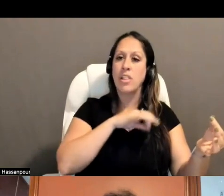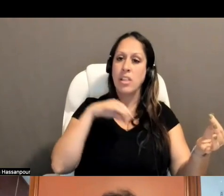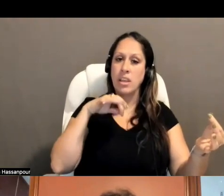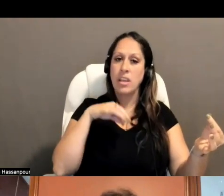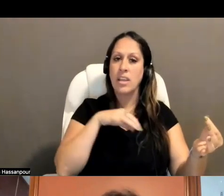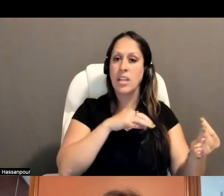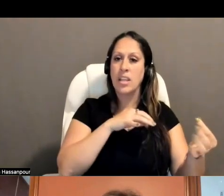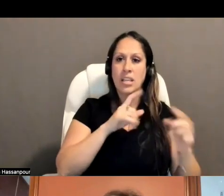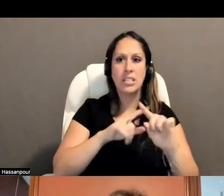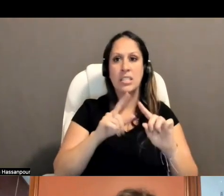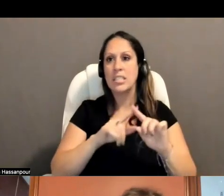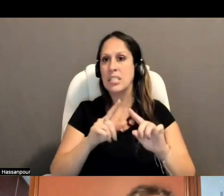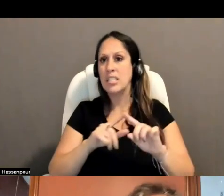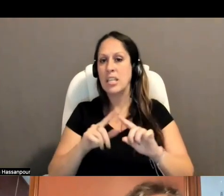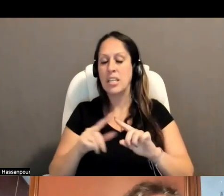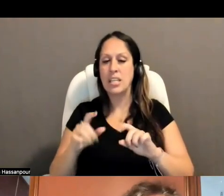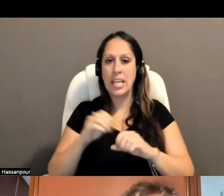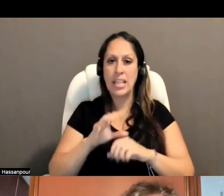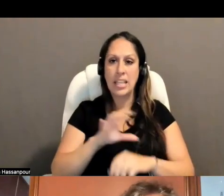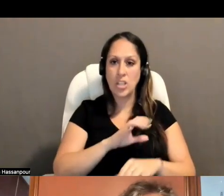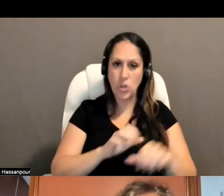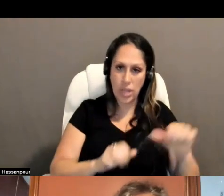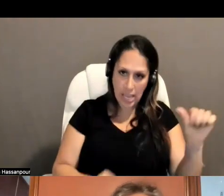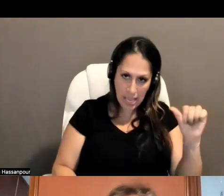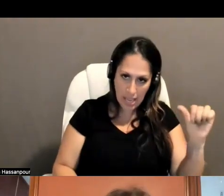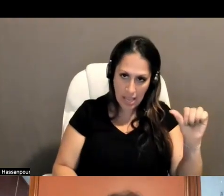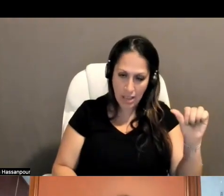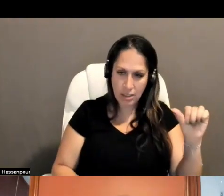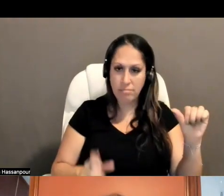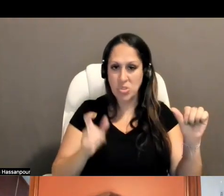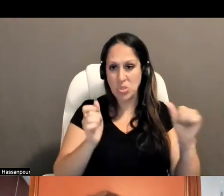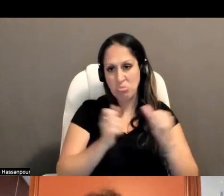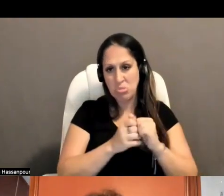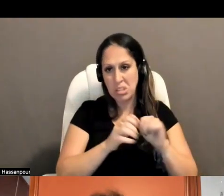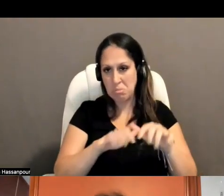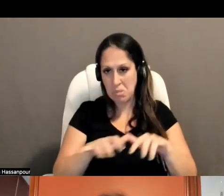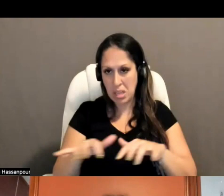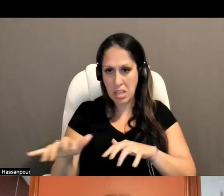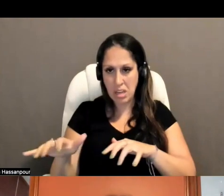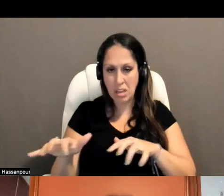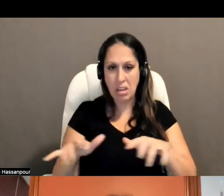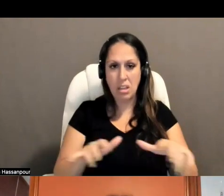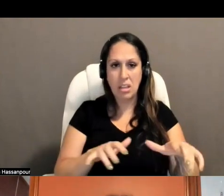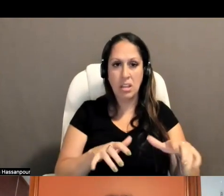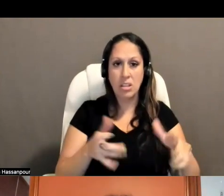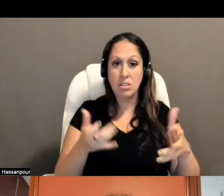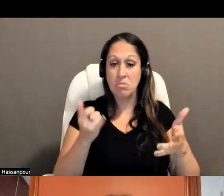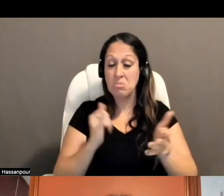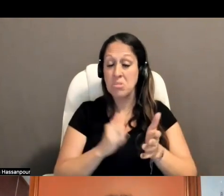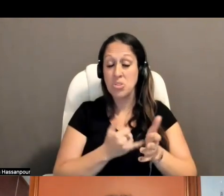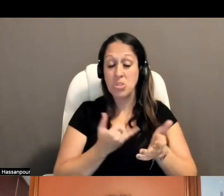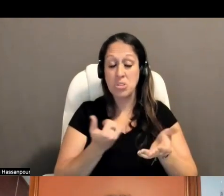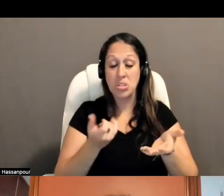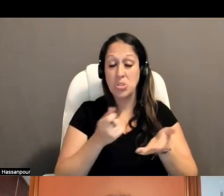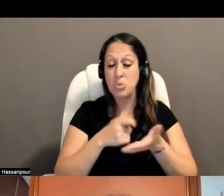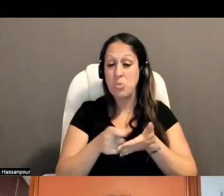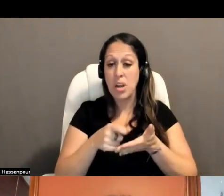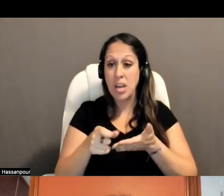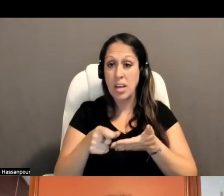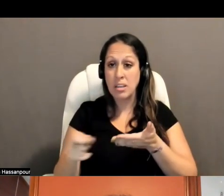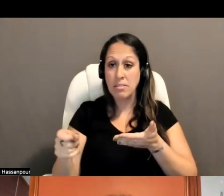probably a lot of others are in concert A, which is the piano. So Oh, you would just, write